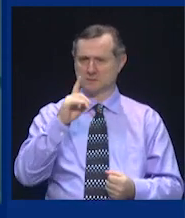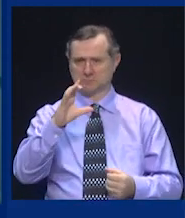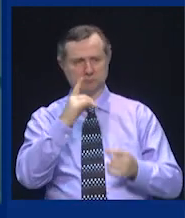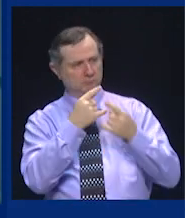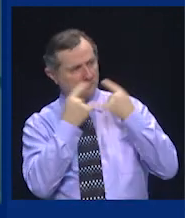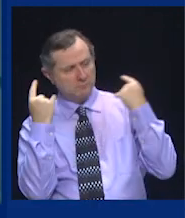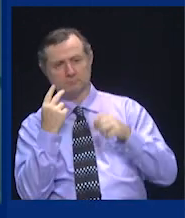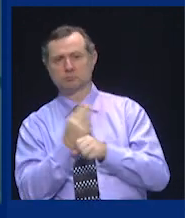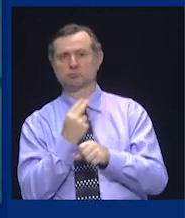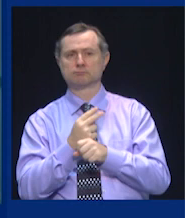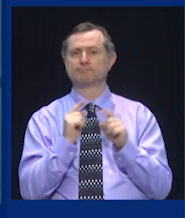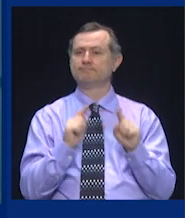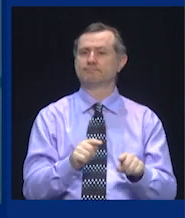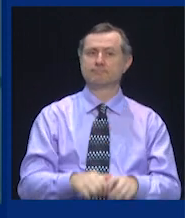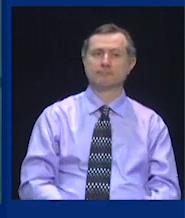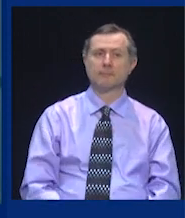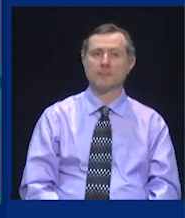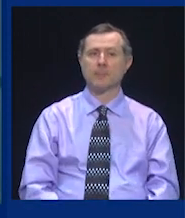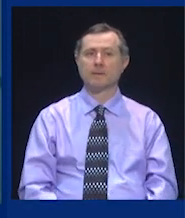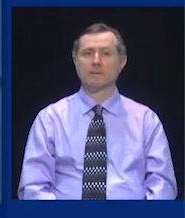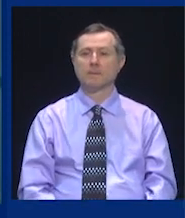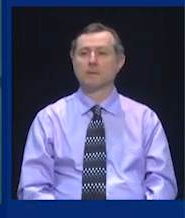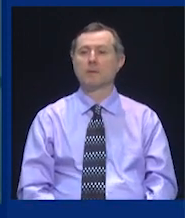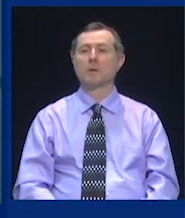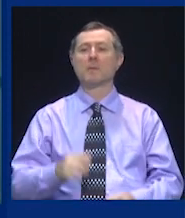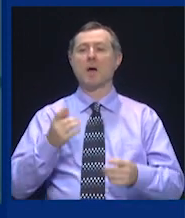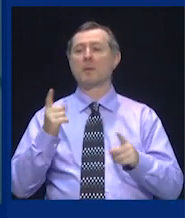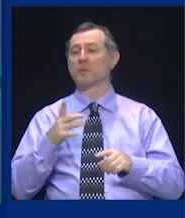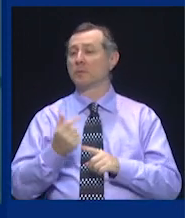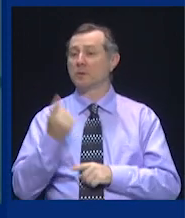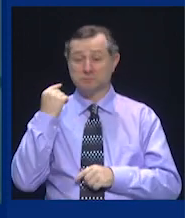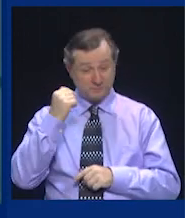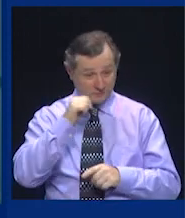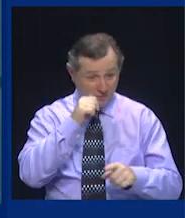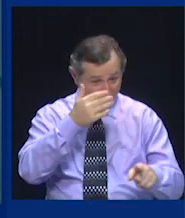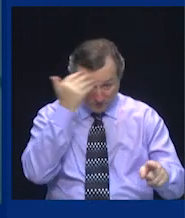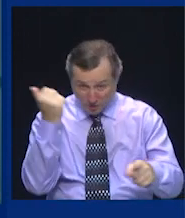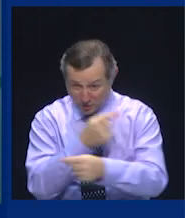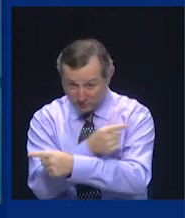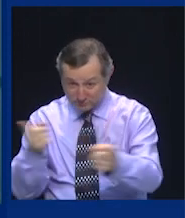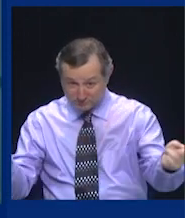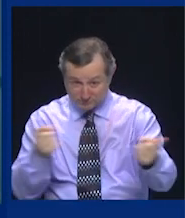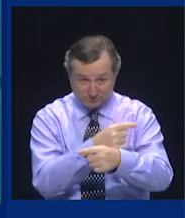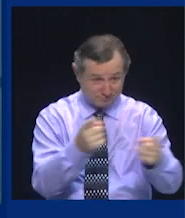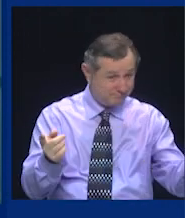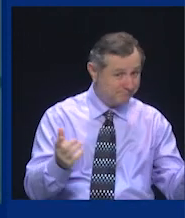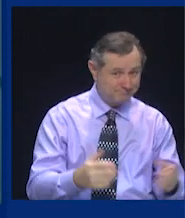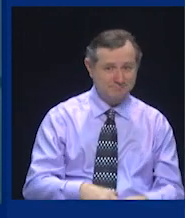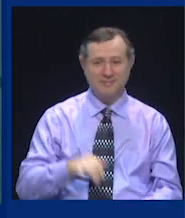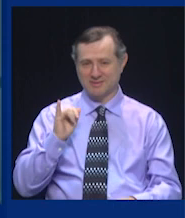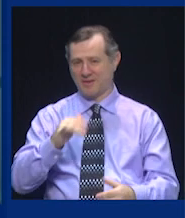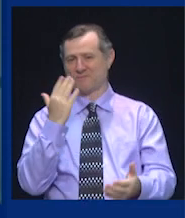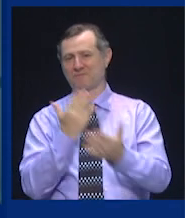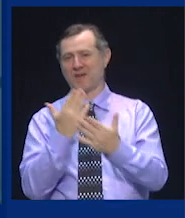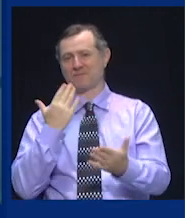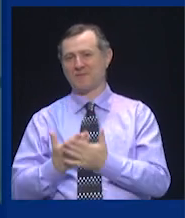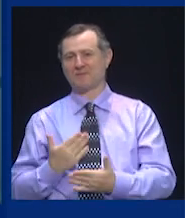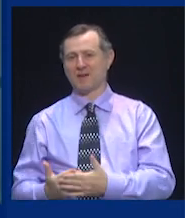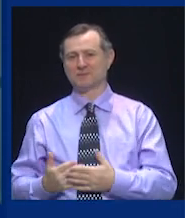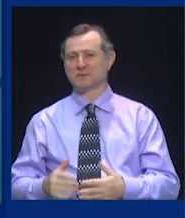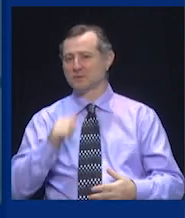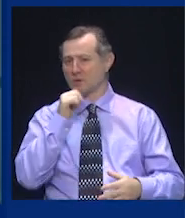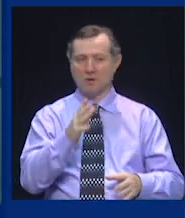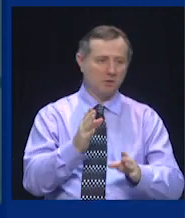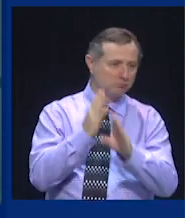guidance. Learn the lesson from last year. Don't deny reality. Better safe